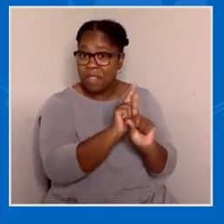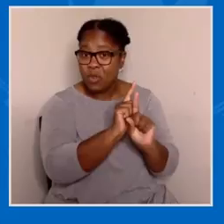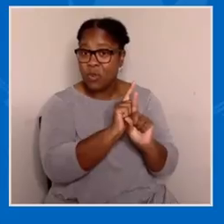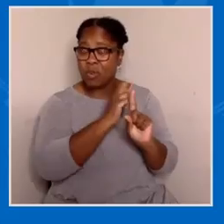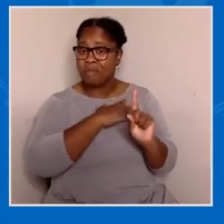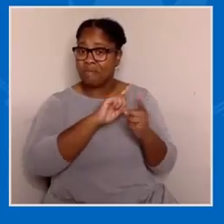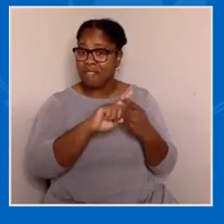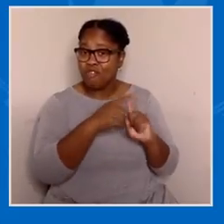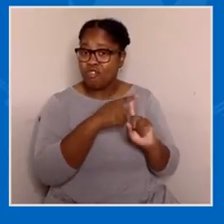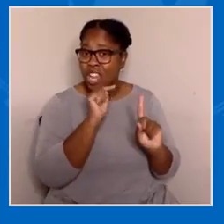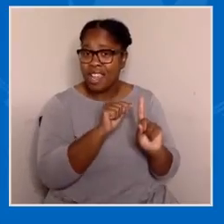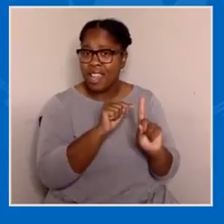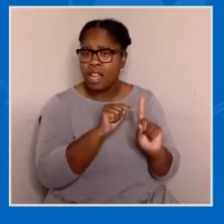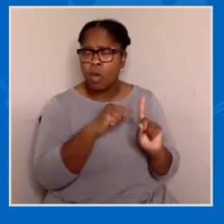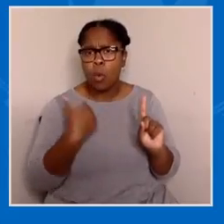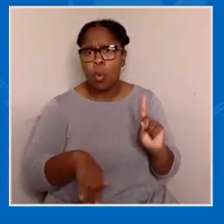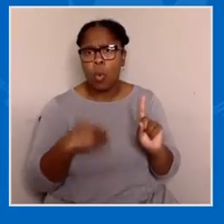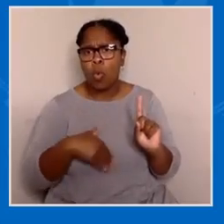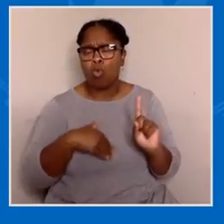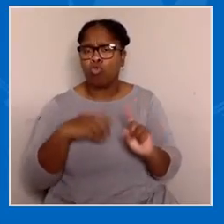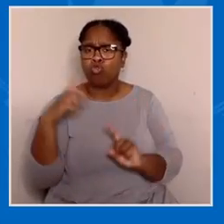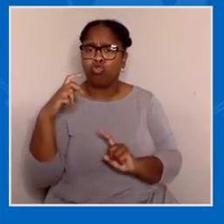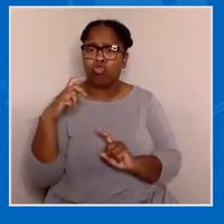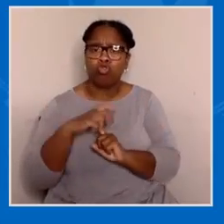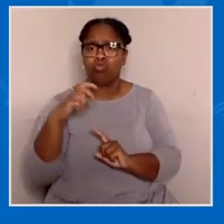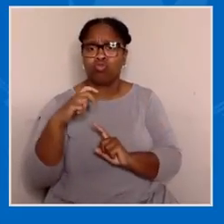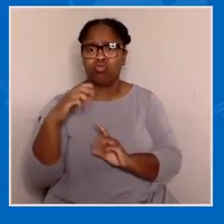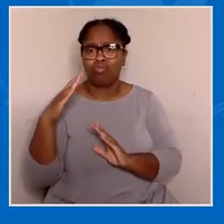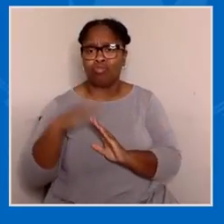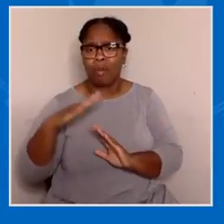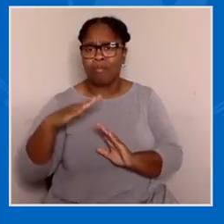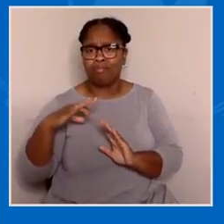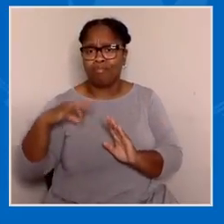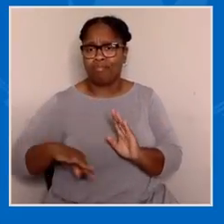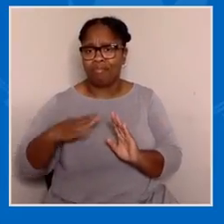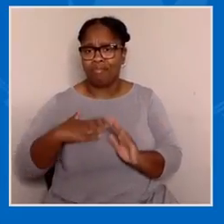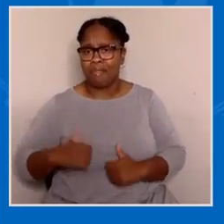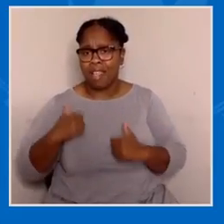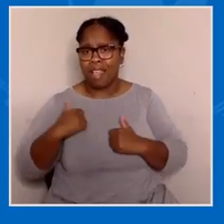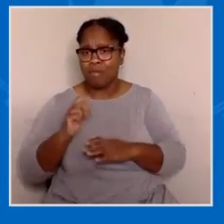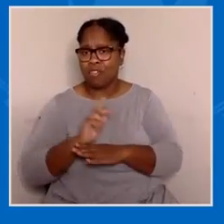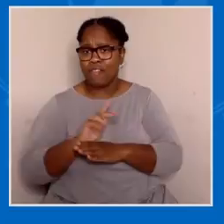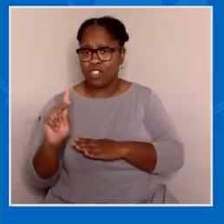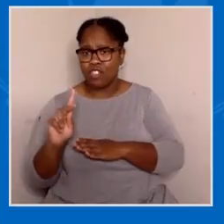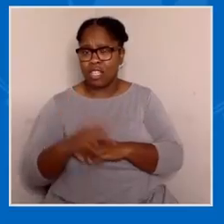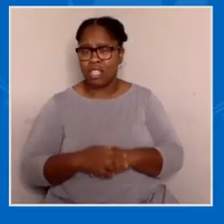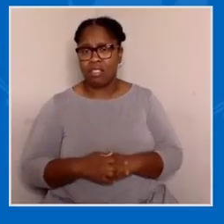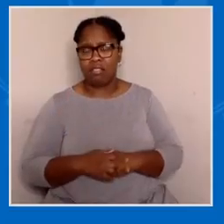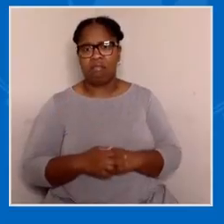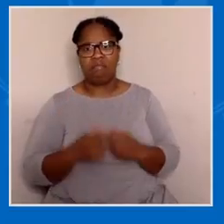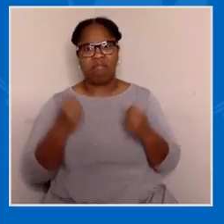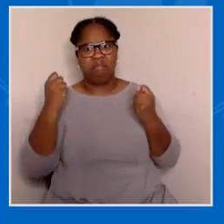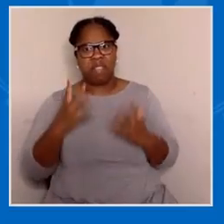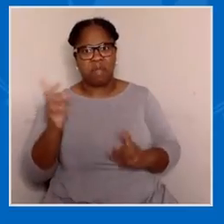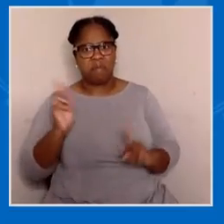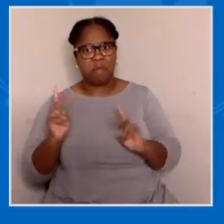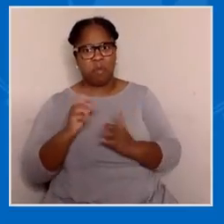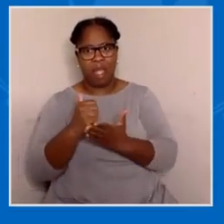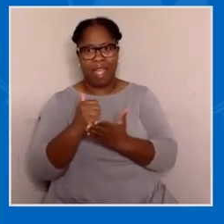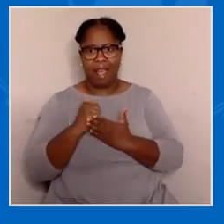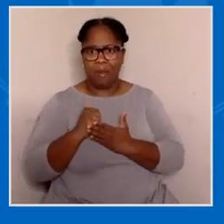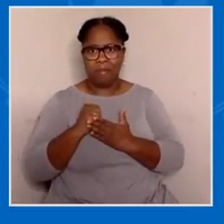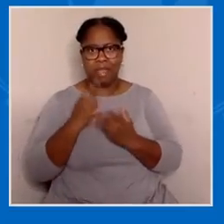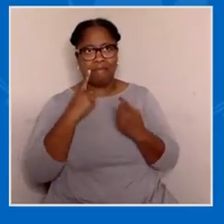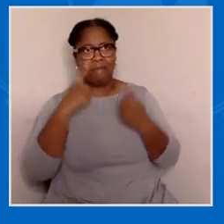the greatest privilege of my professional life. So many people have brought me to this day. From college